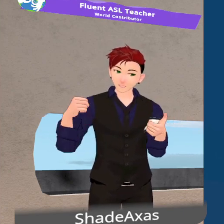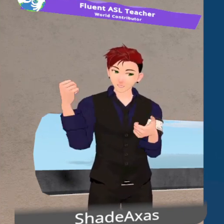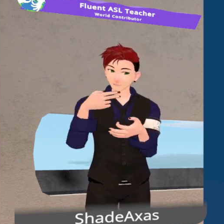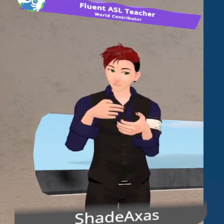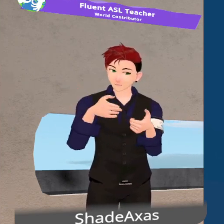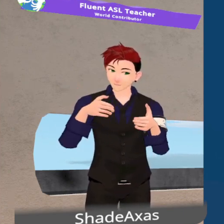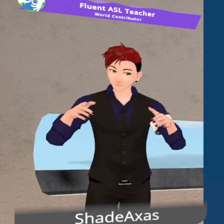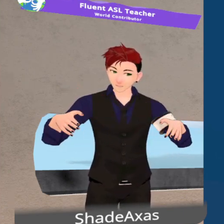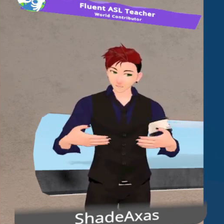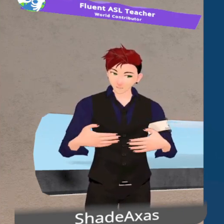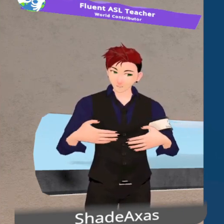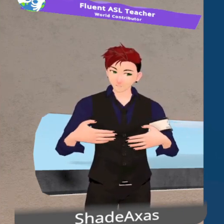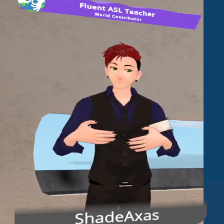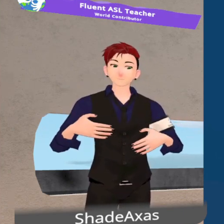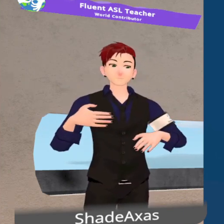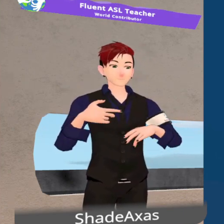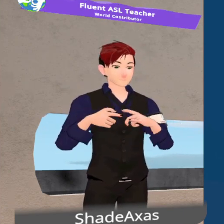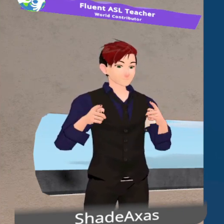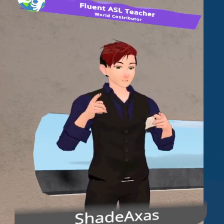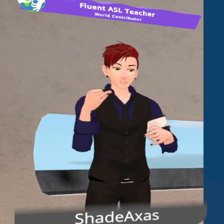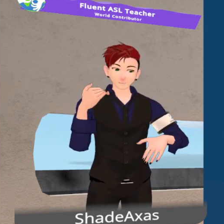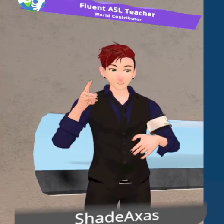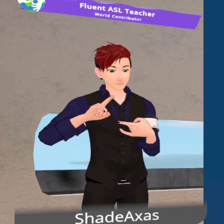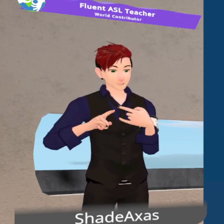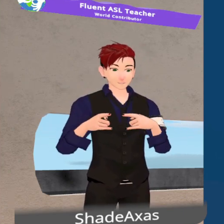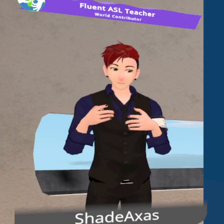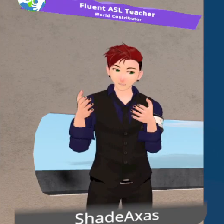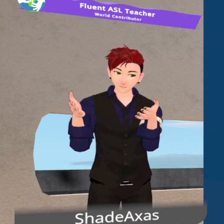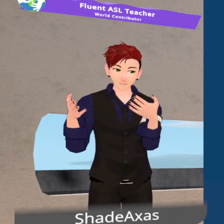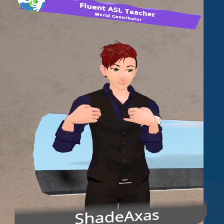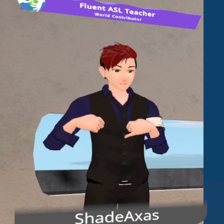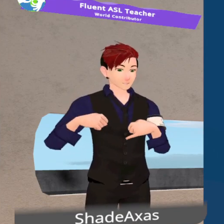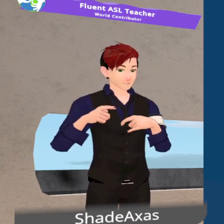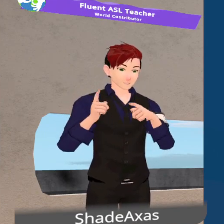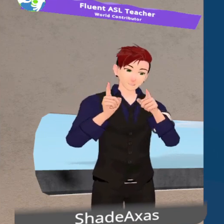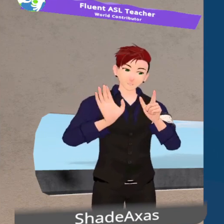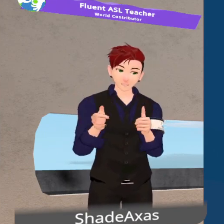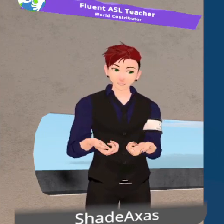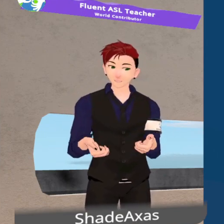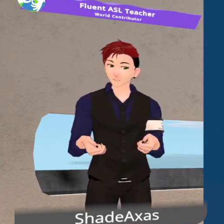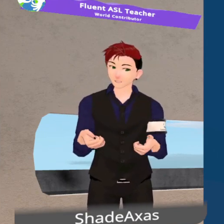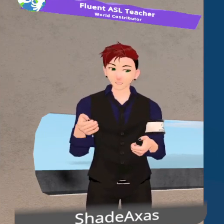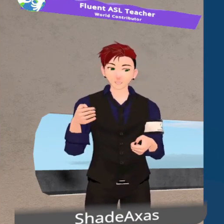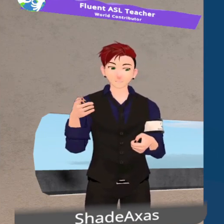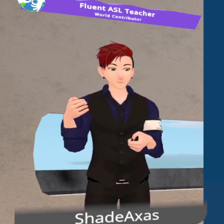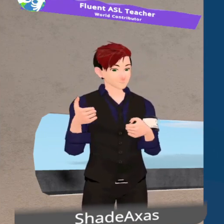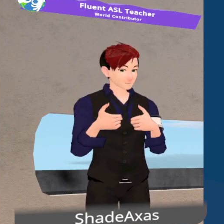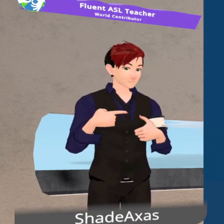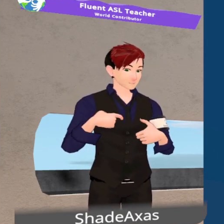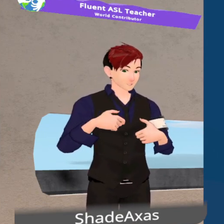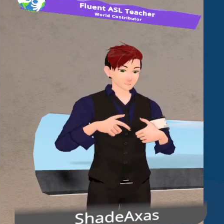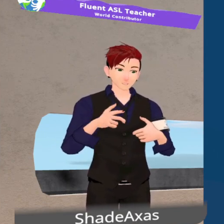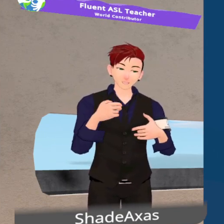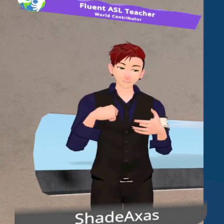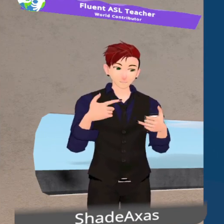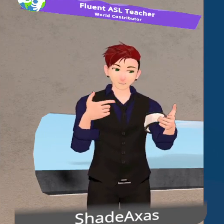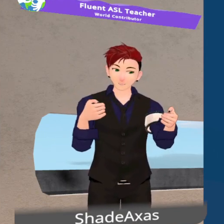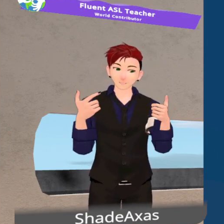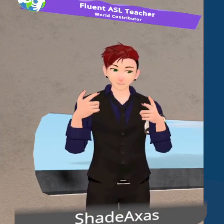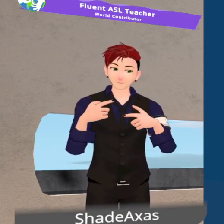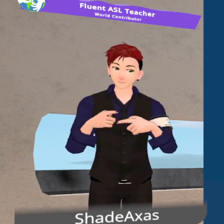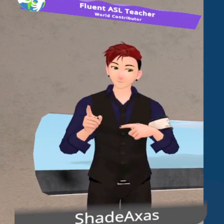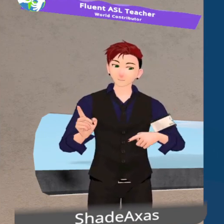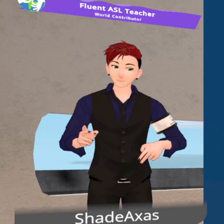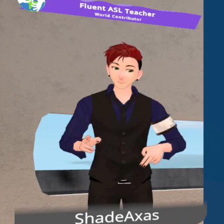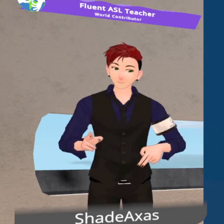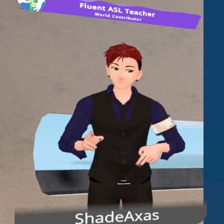little behind on approving intros. But if you have a friend who's like, hey, I need to join, I need to go to class, message one of the mods and we can